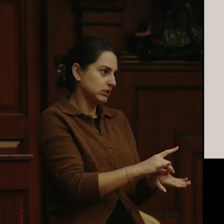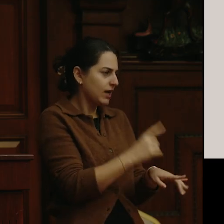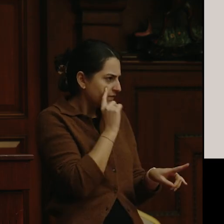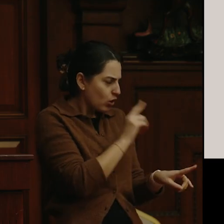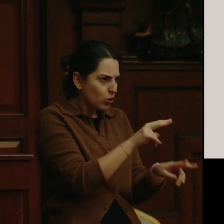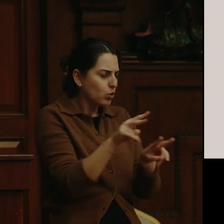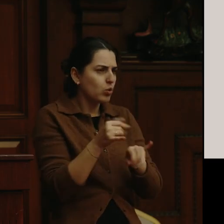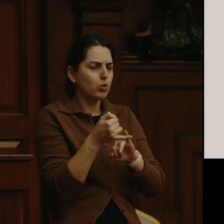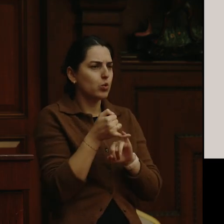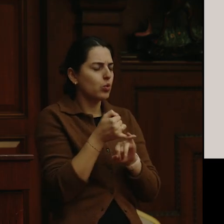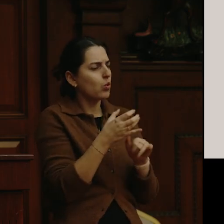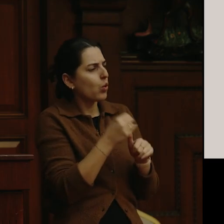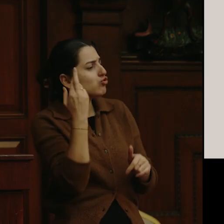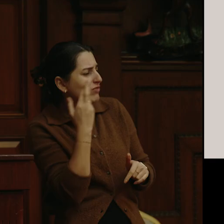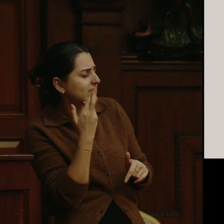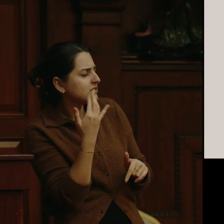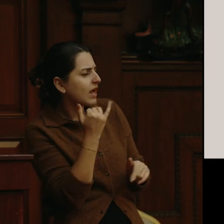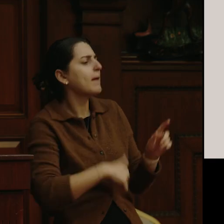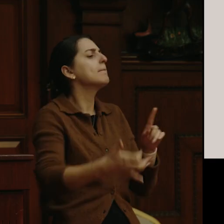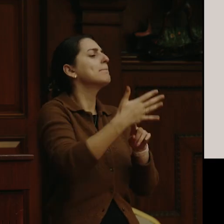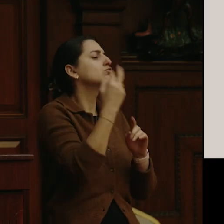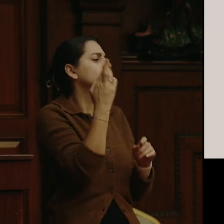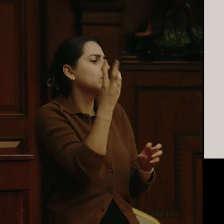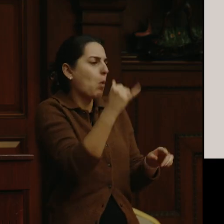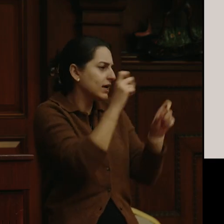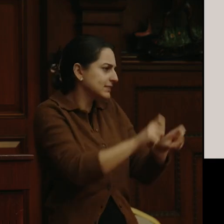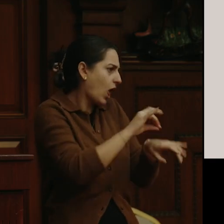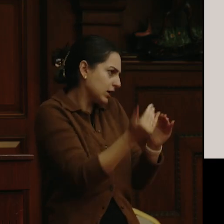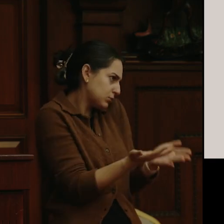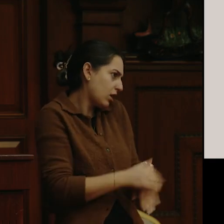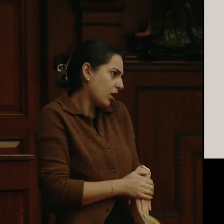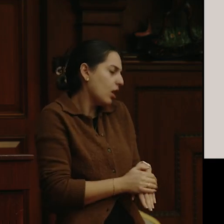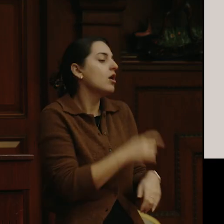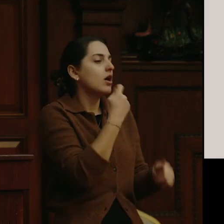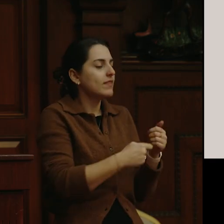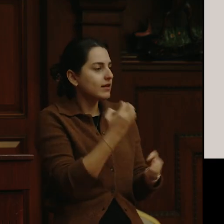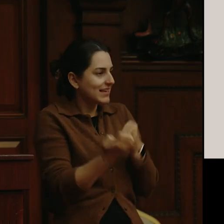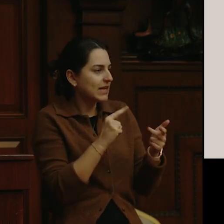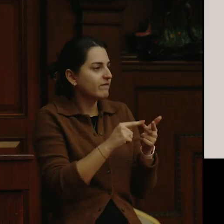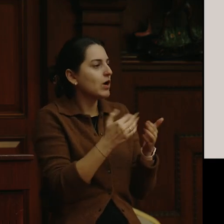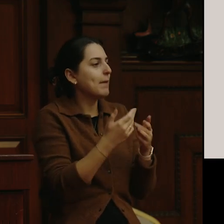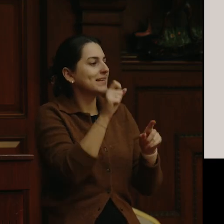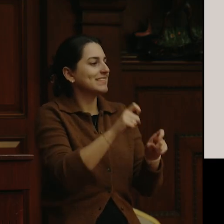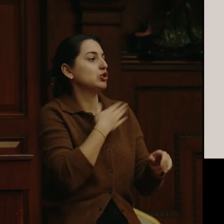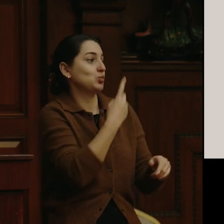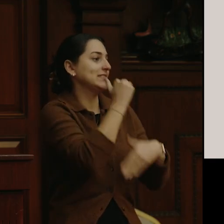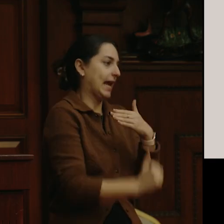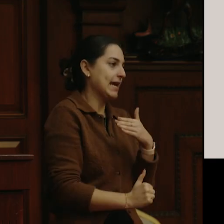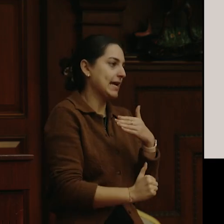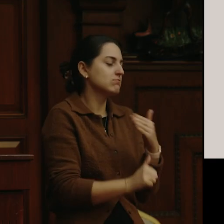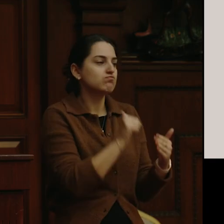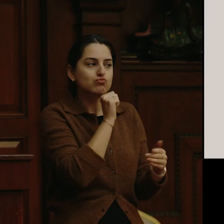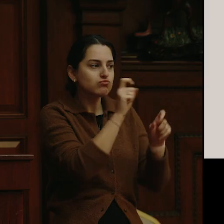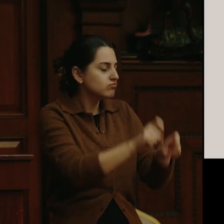were another main reason for that admission. And then we also looked at day cases, so where someone didn't